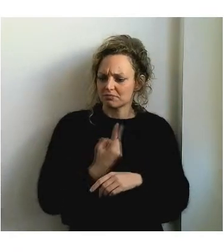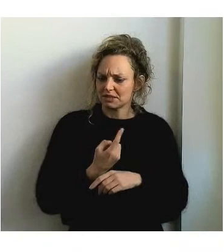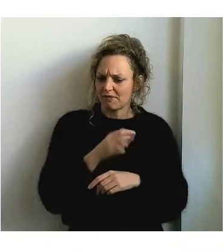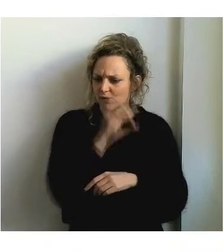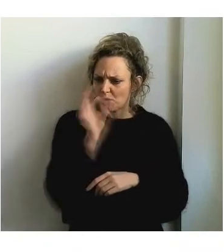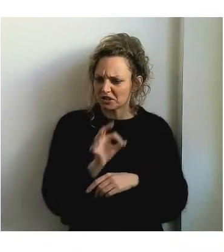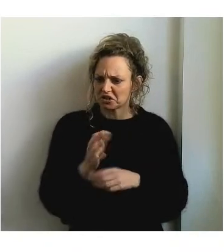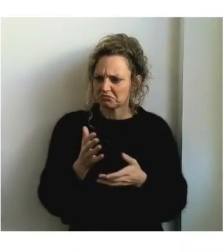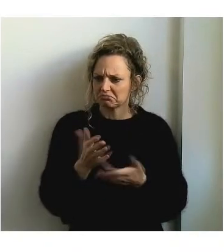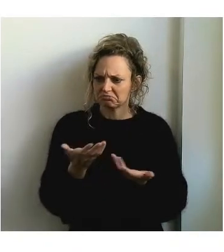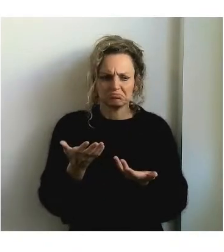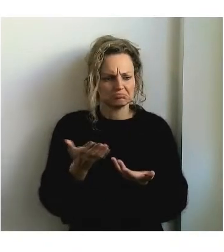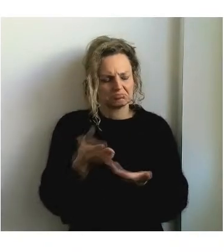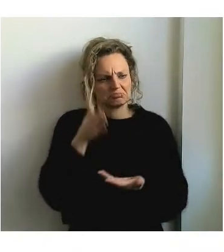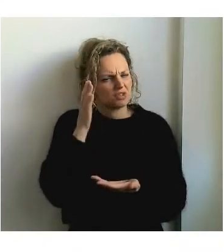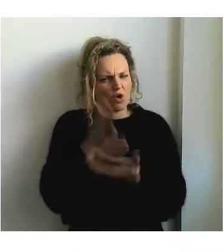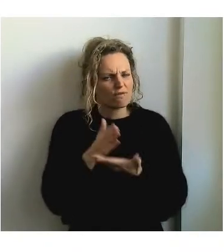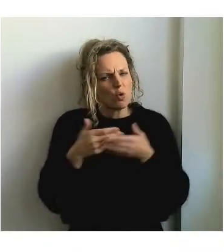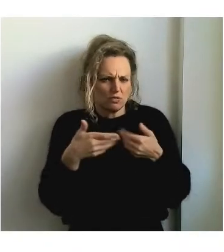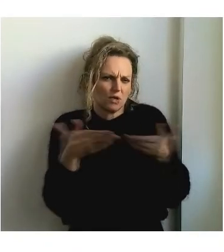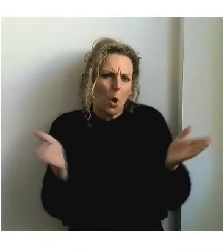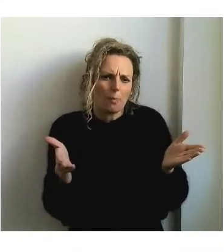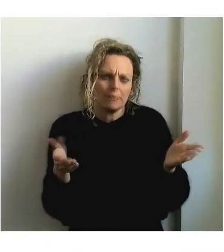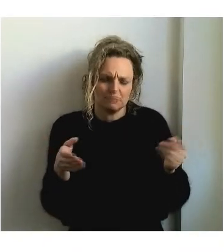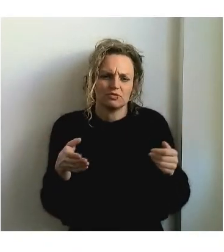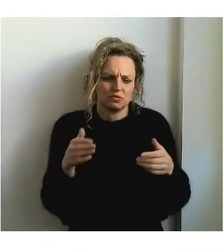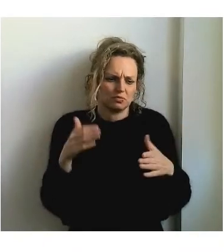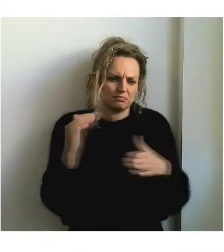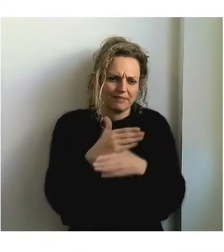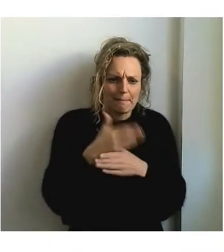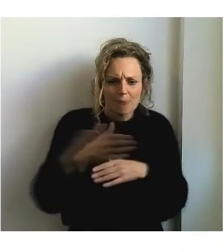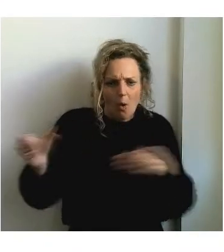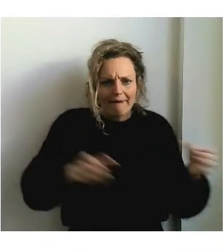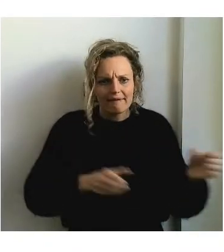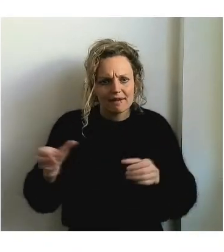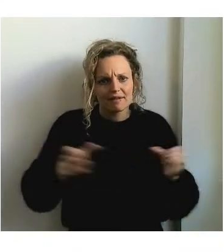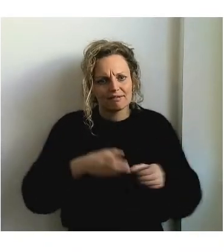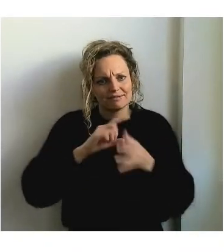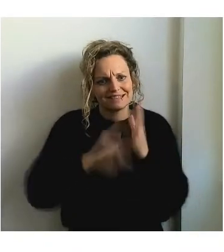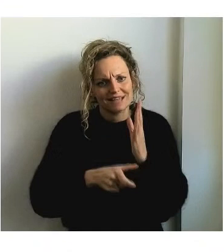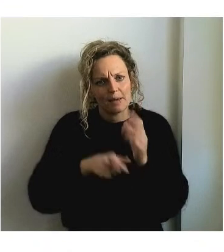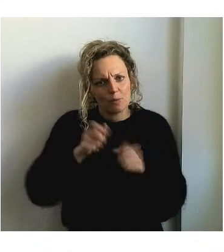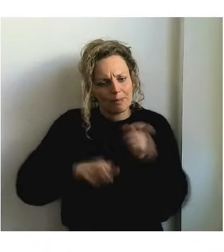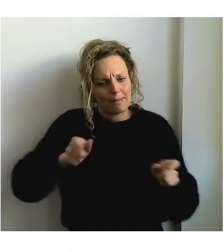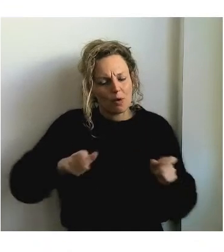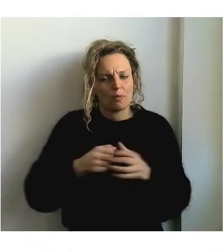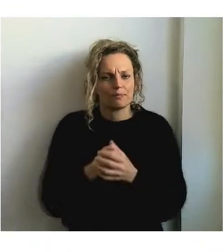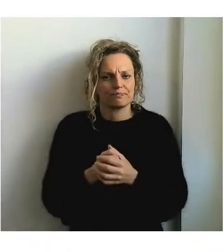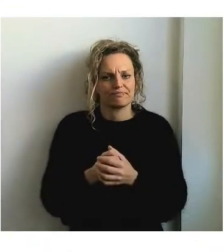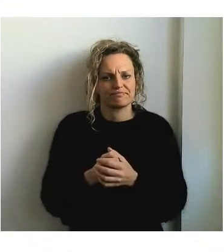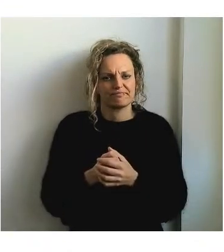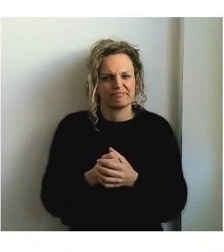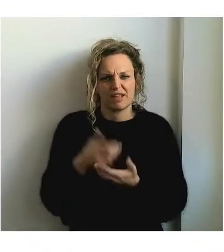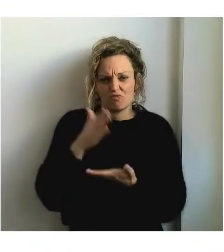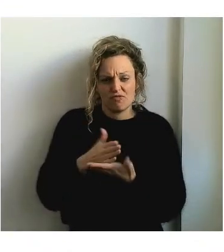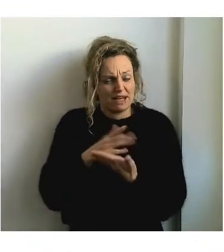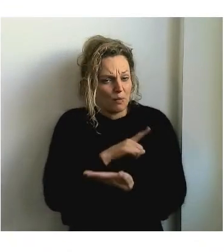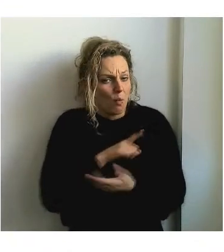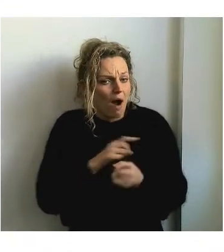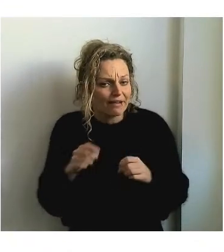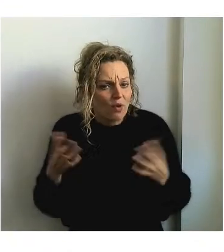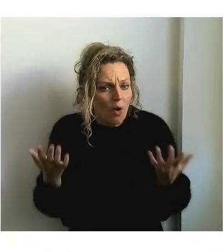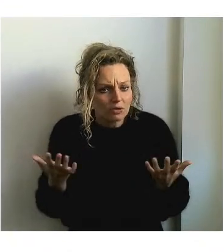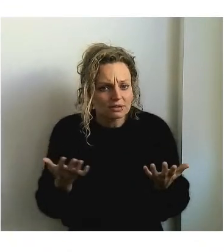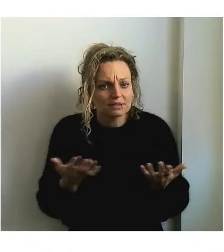to that." So for me, it's more like, why wouldn't you? It's quite an